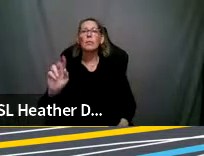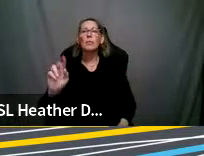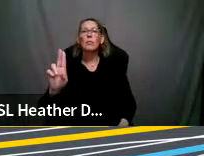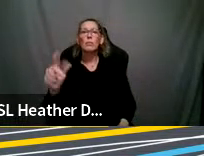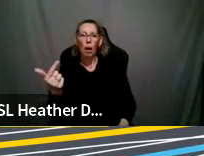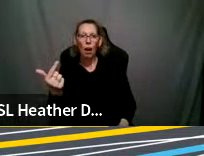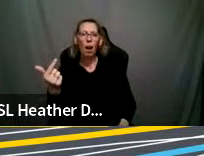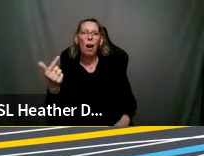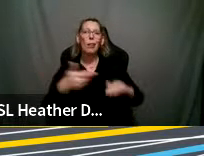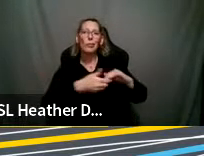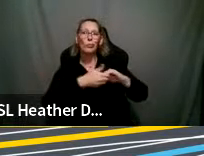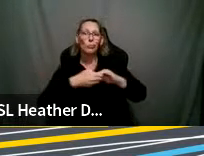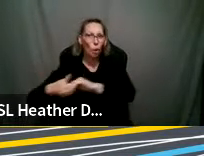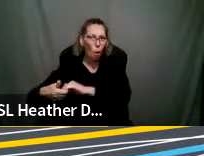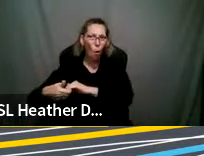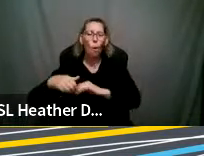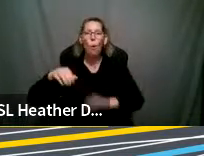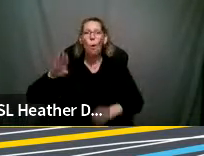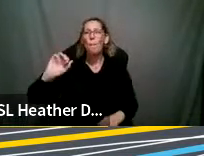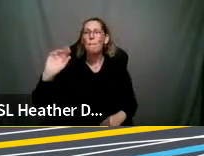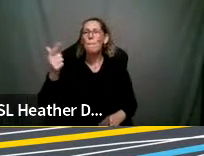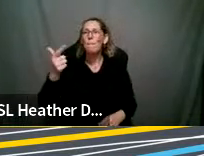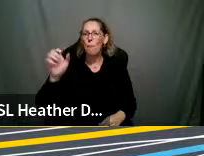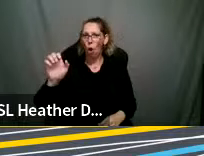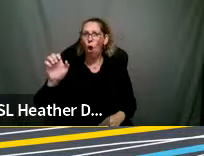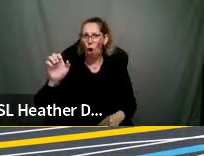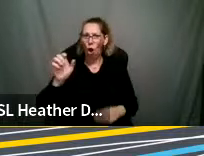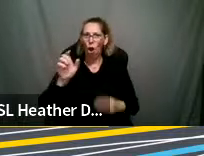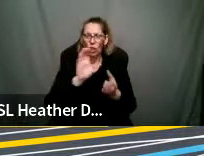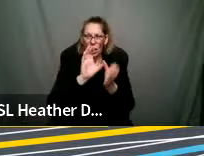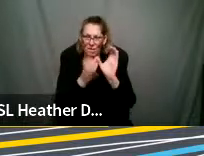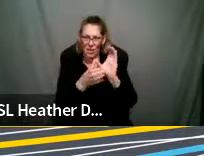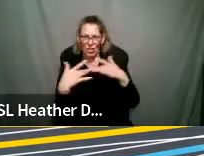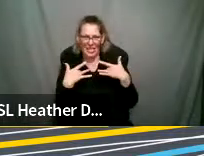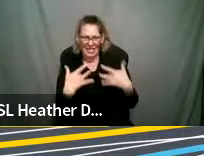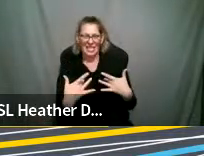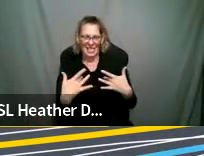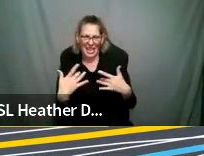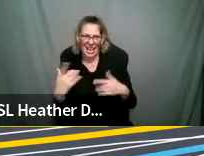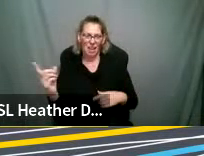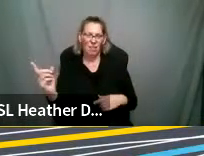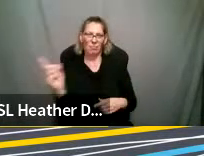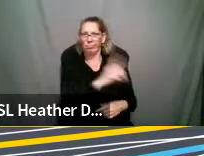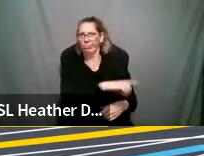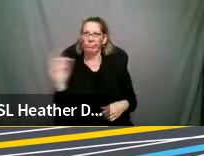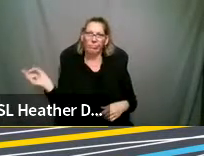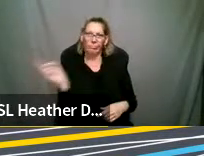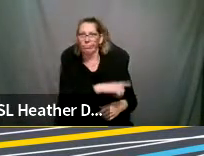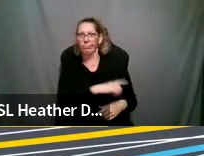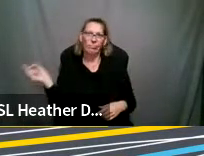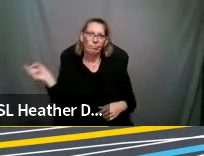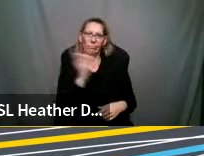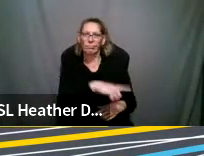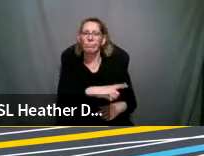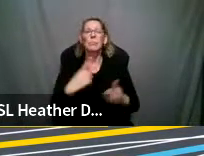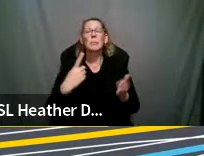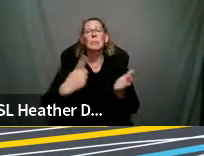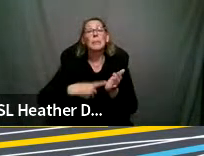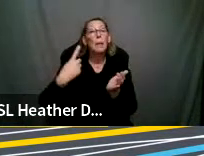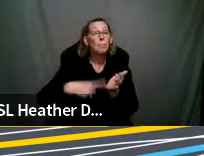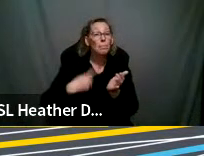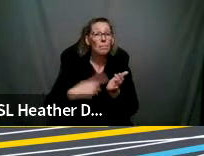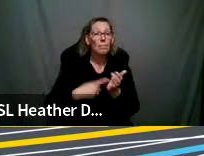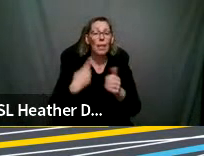tow, and barge configurations typically go upstream and downstream. However, sometimes they will